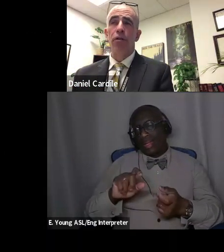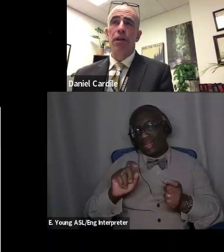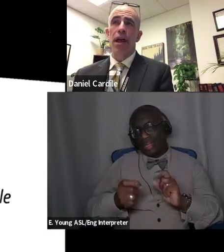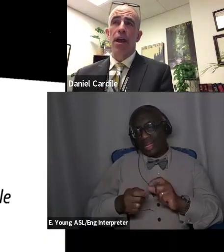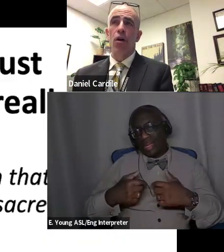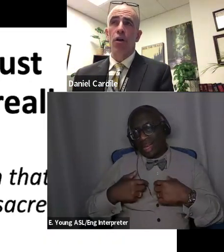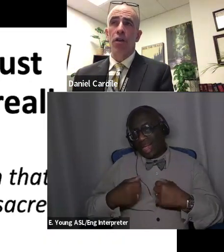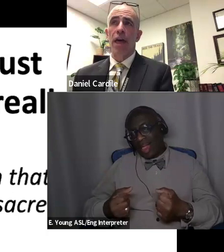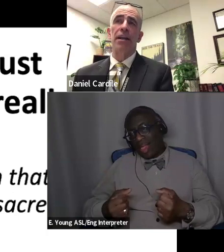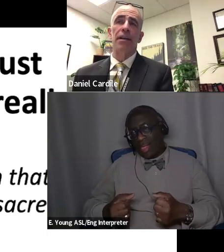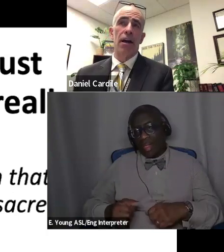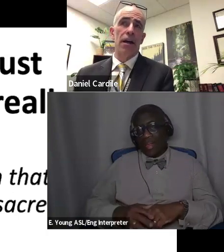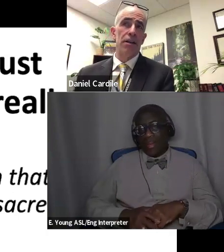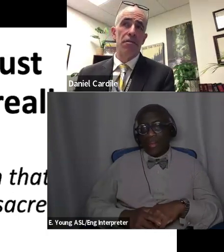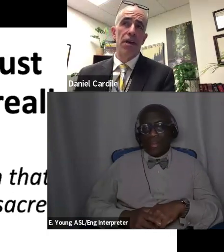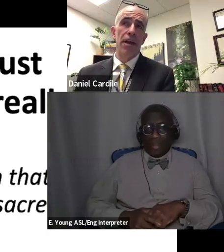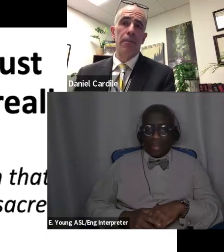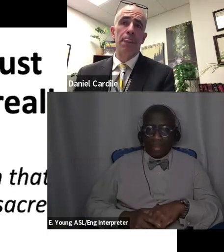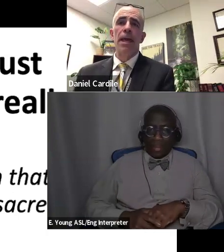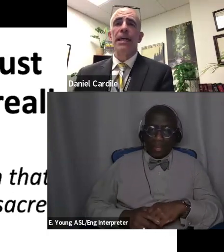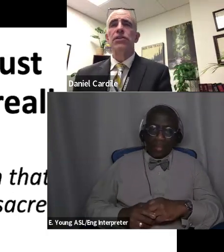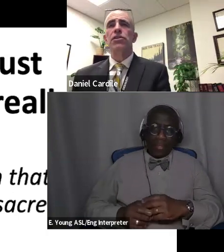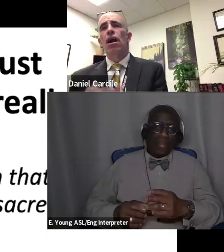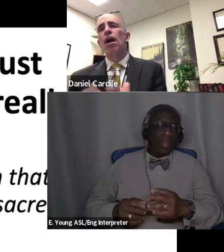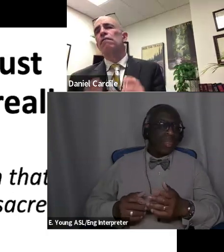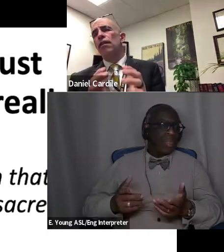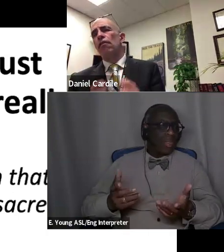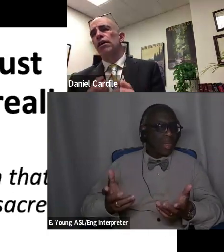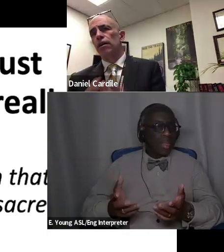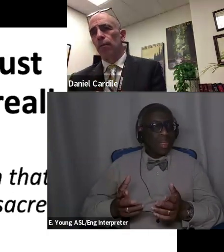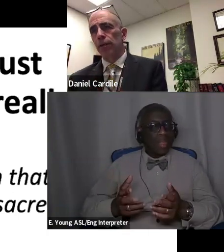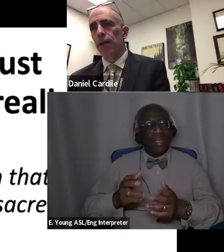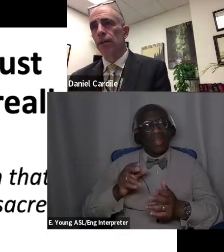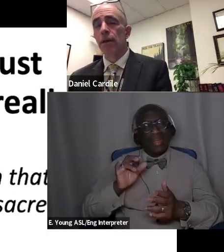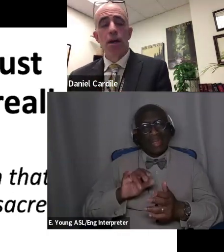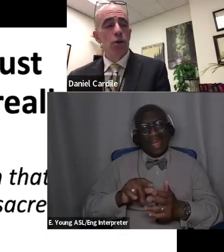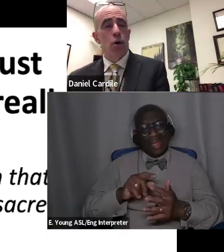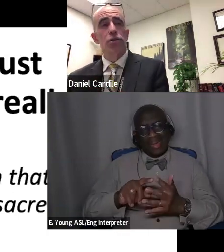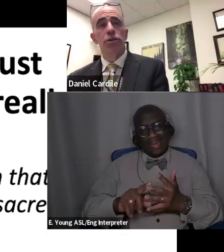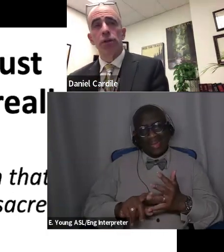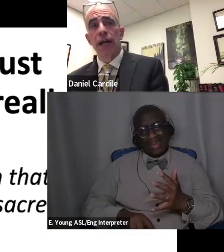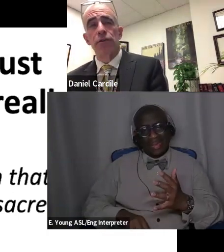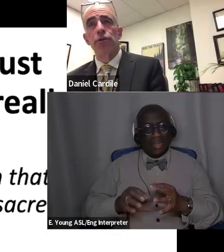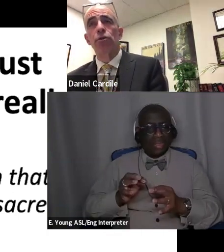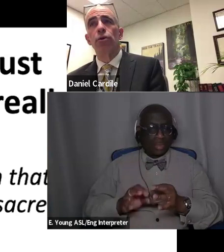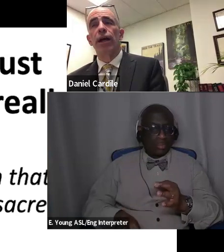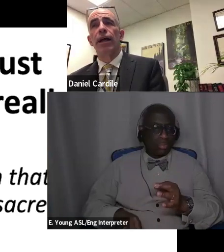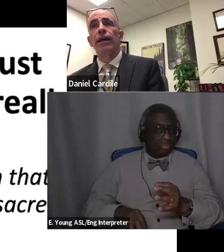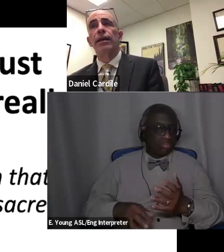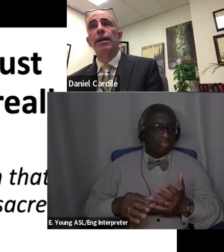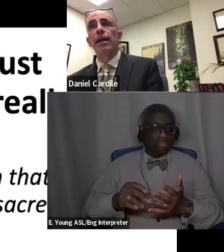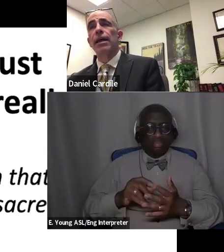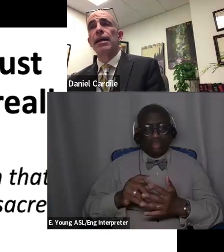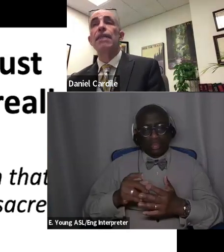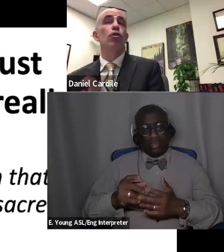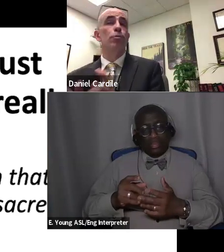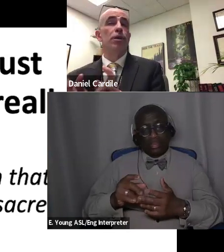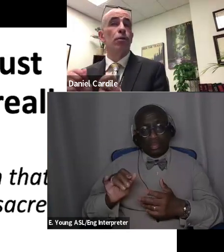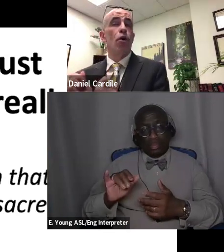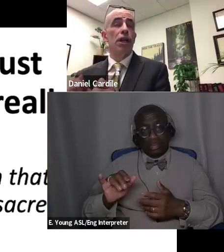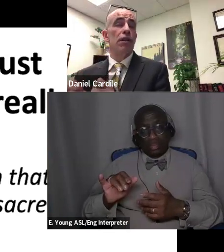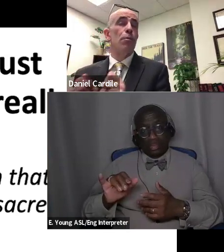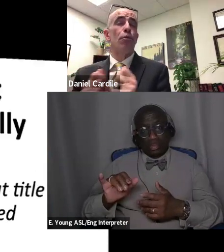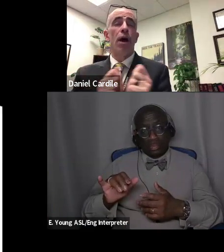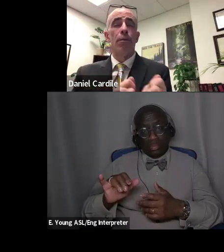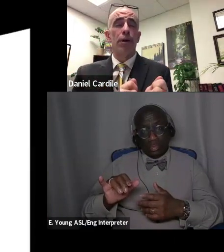their health care, that kind of thing. It's not very complicated. You also have to do if you